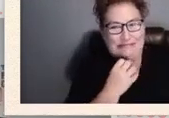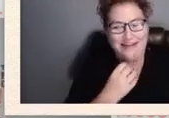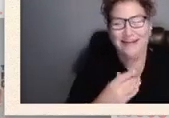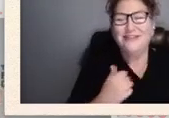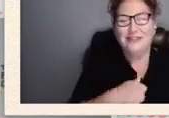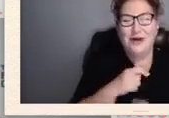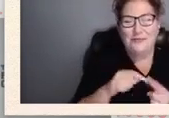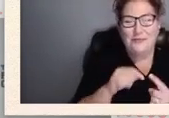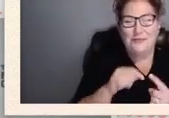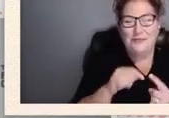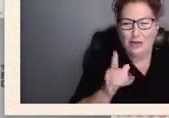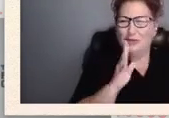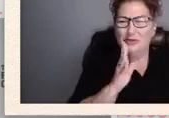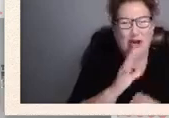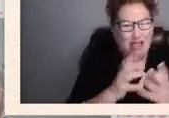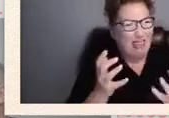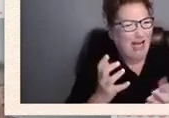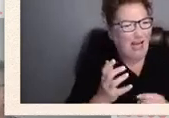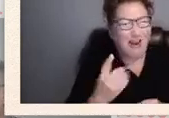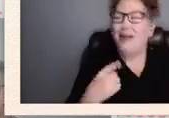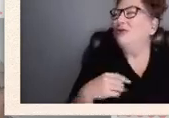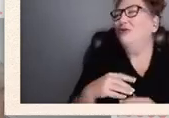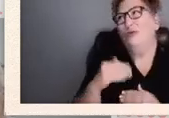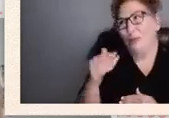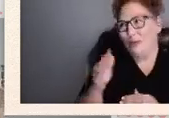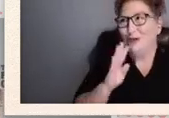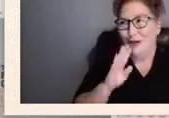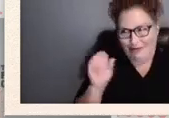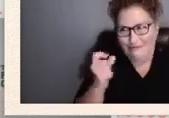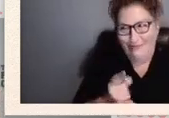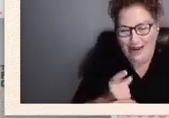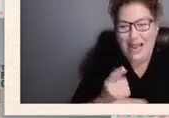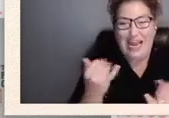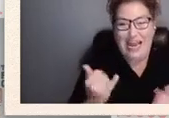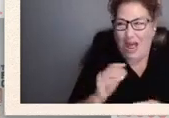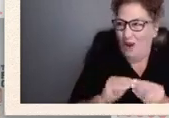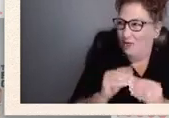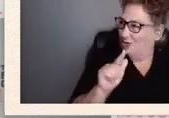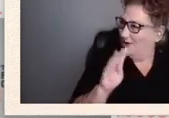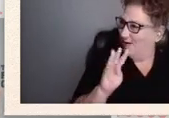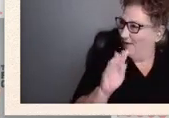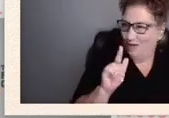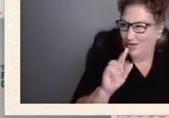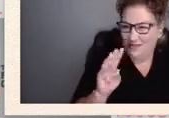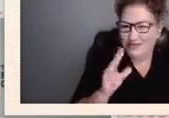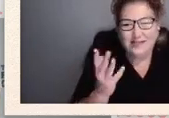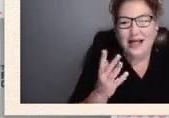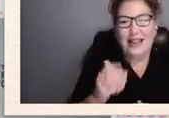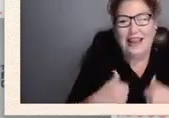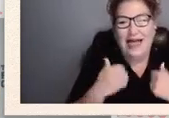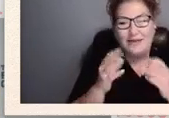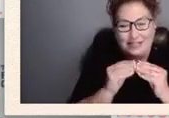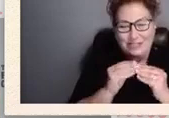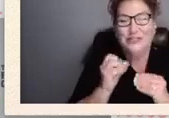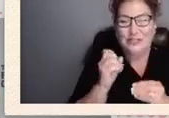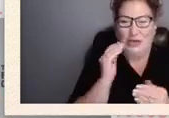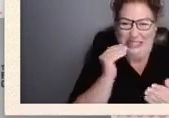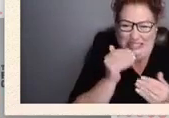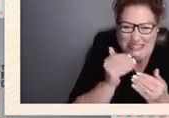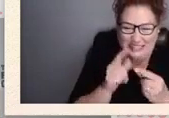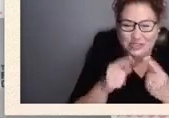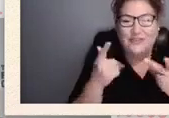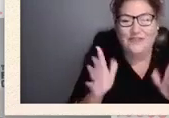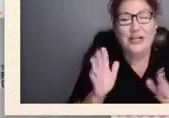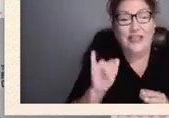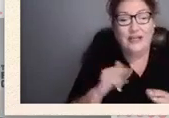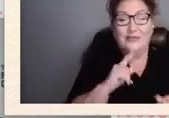You've been talking a lot. We've been doing a Too lot much of talking. Yes, that's this is number 24 of our 26 live sessions. So we're getting close to the end, and that's exciting.